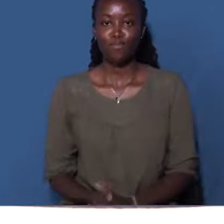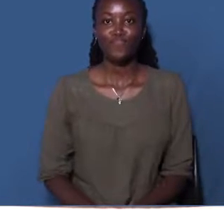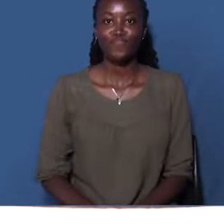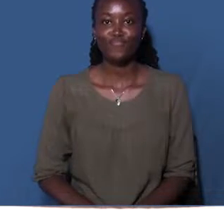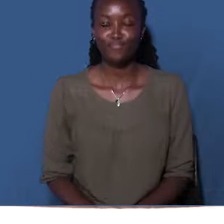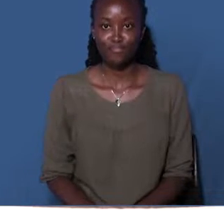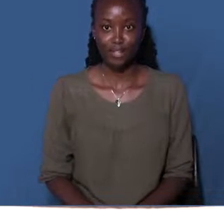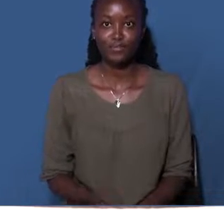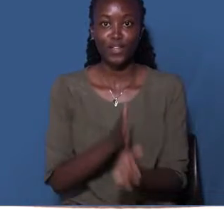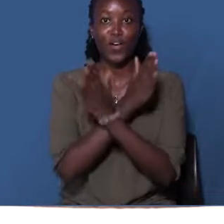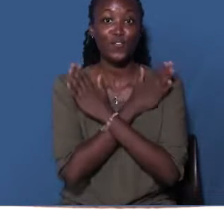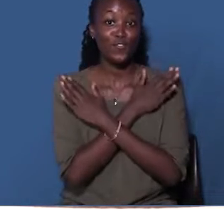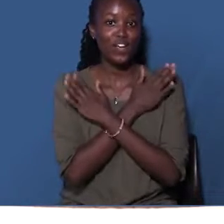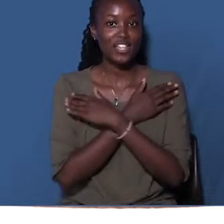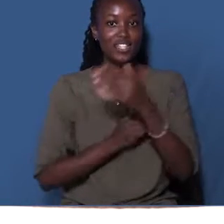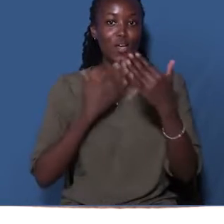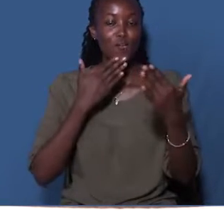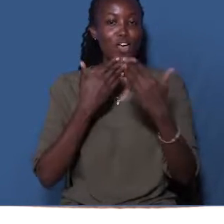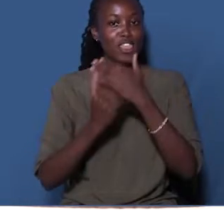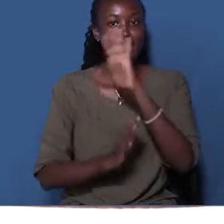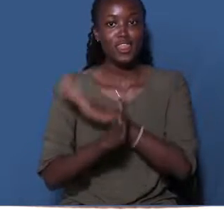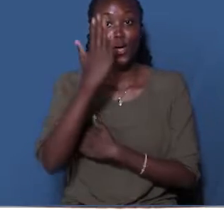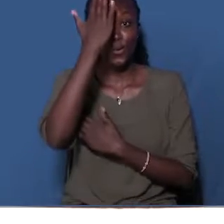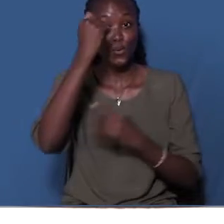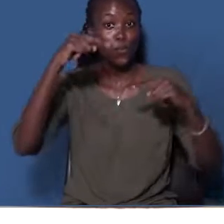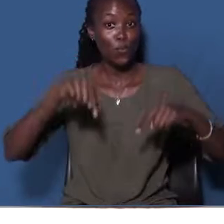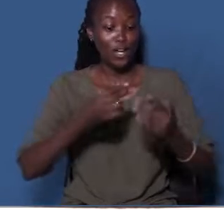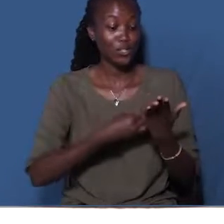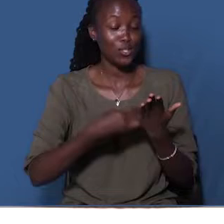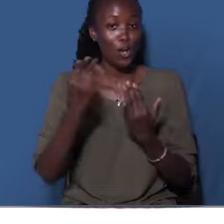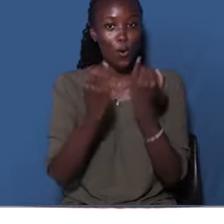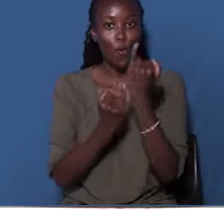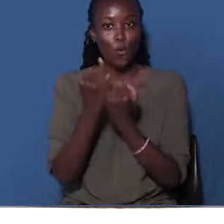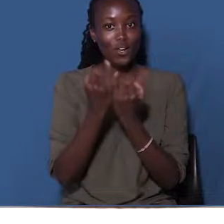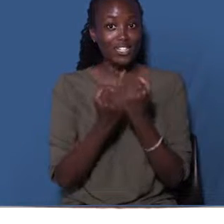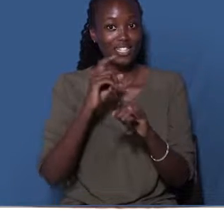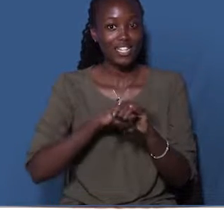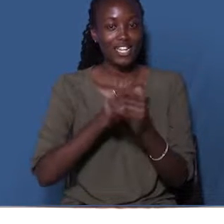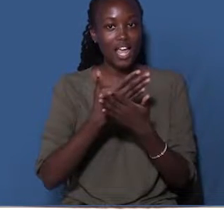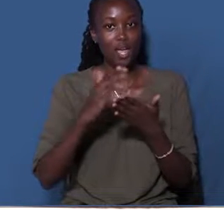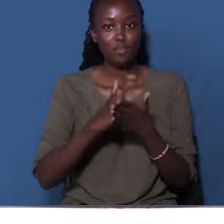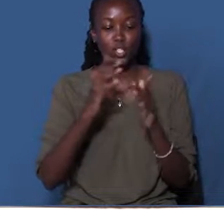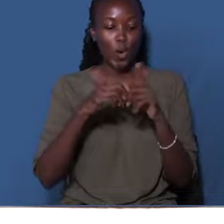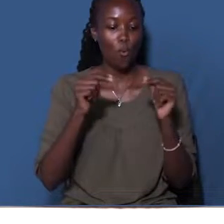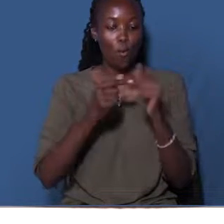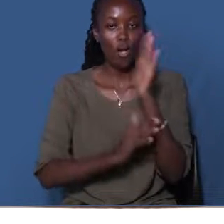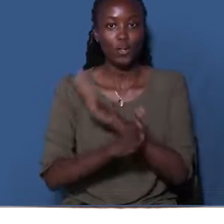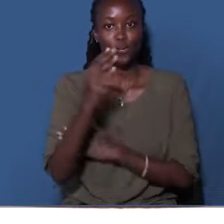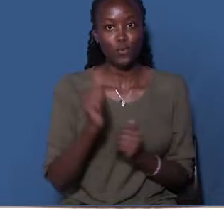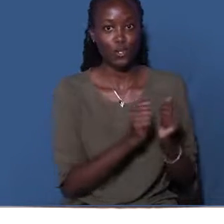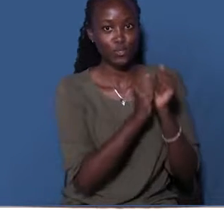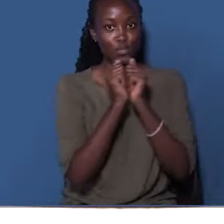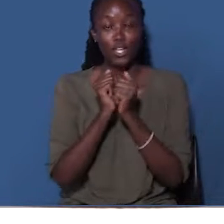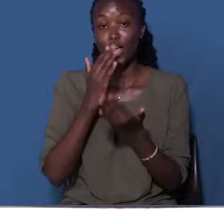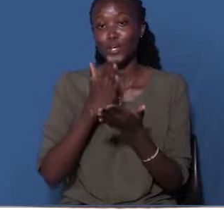Friends, we are grateful to God this Holy Saturday, even as we've been sharing the Word of God together. It's been great to